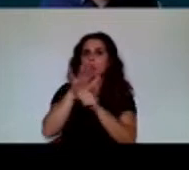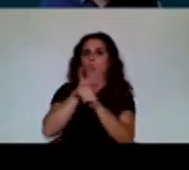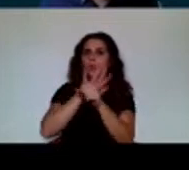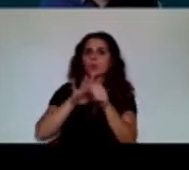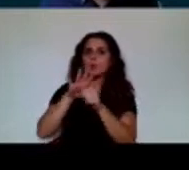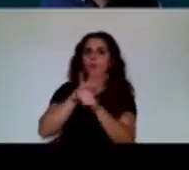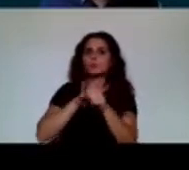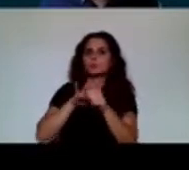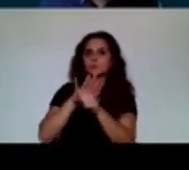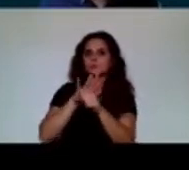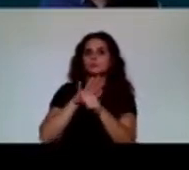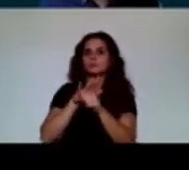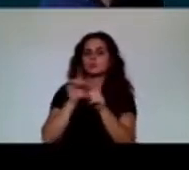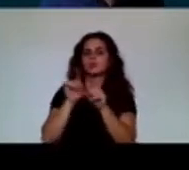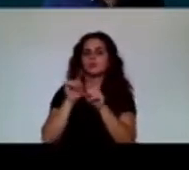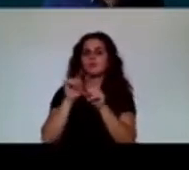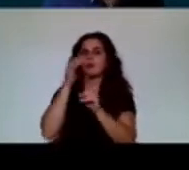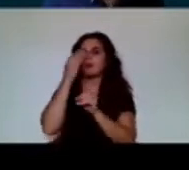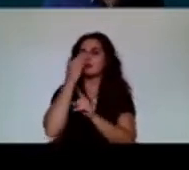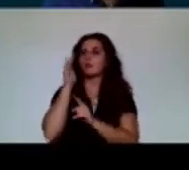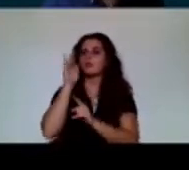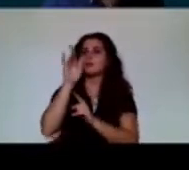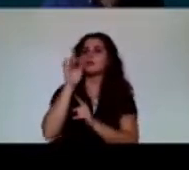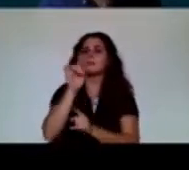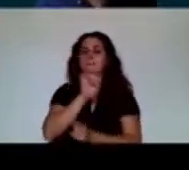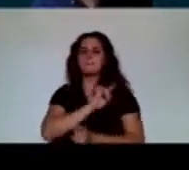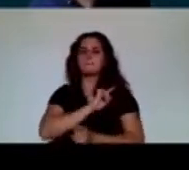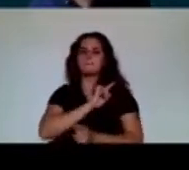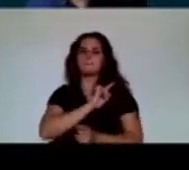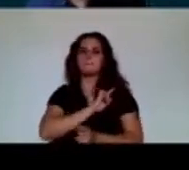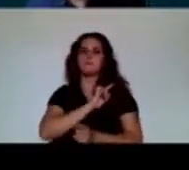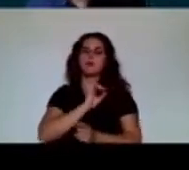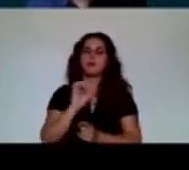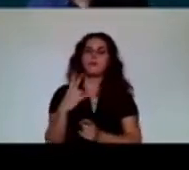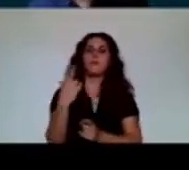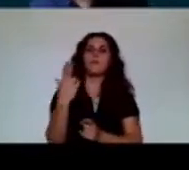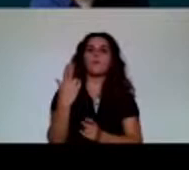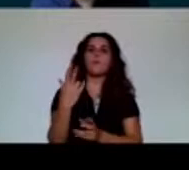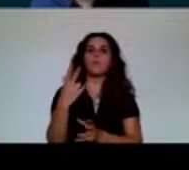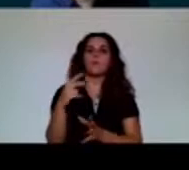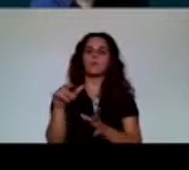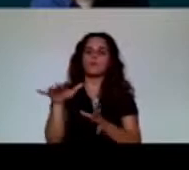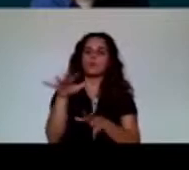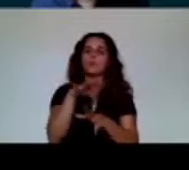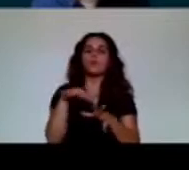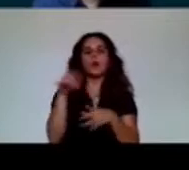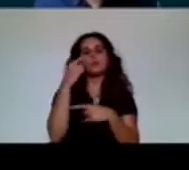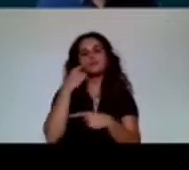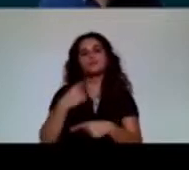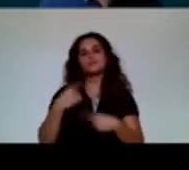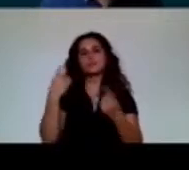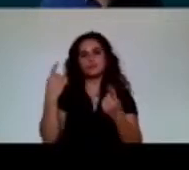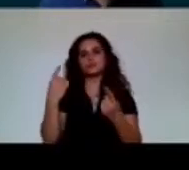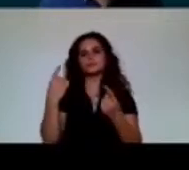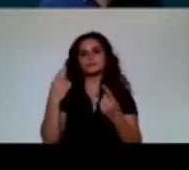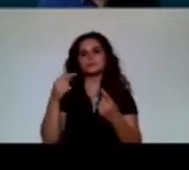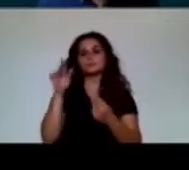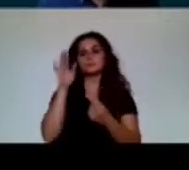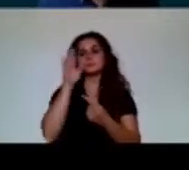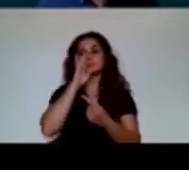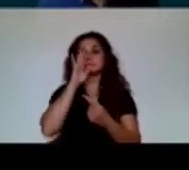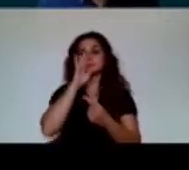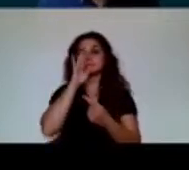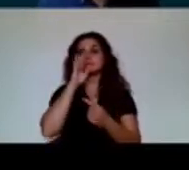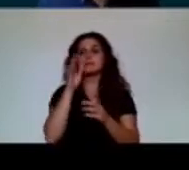assessing children's attitudes in a more private or in a more public setting. So if we assess children's